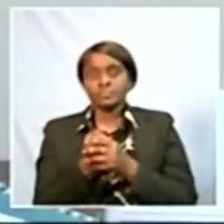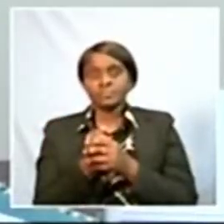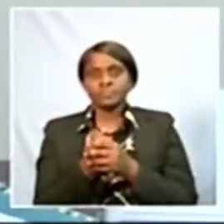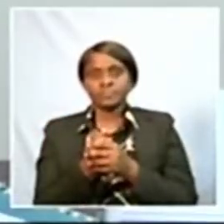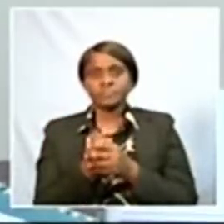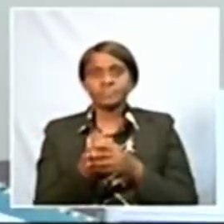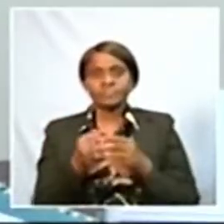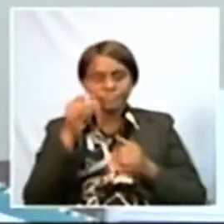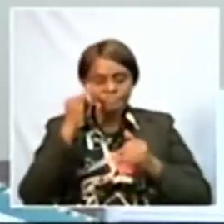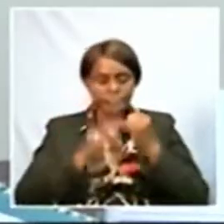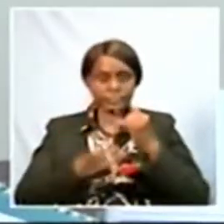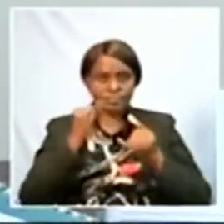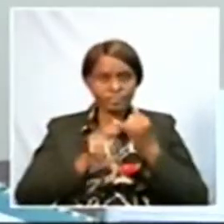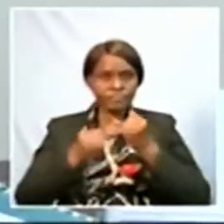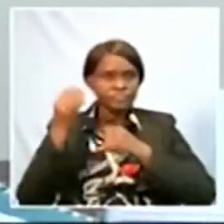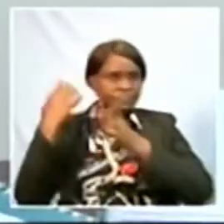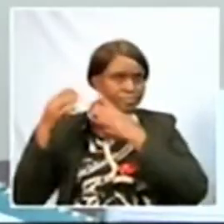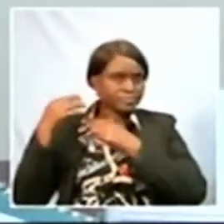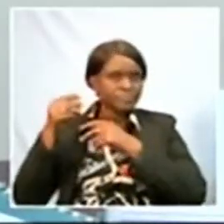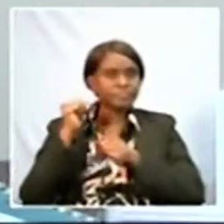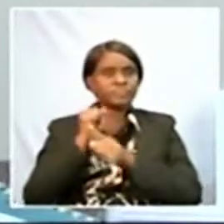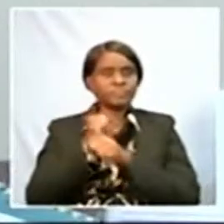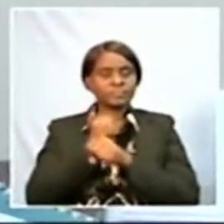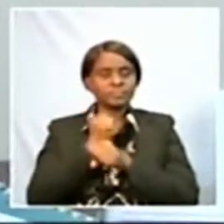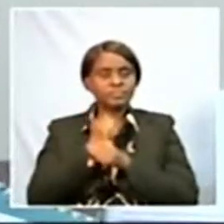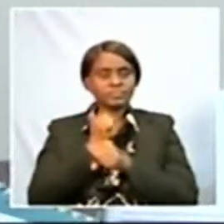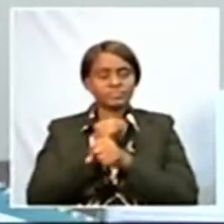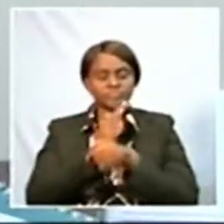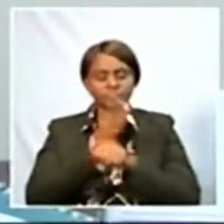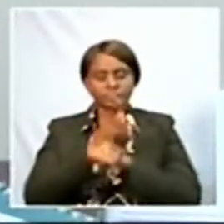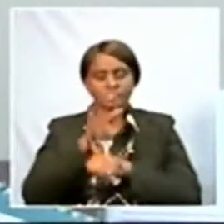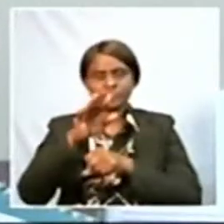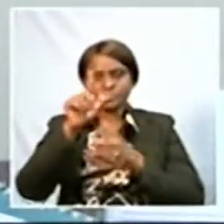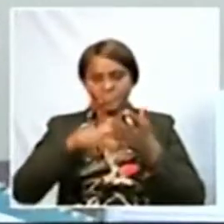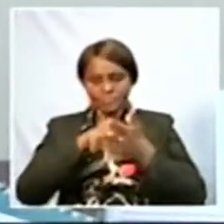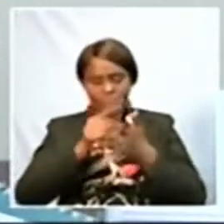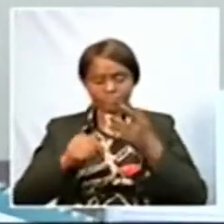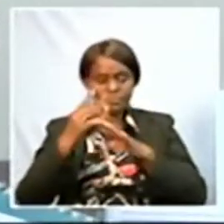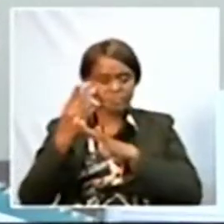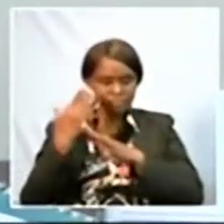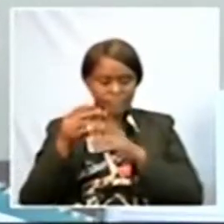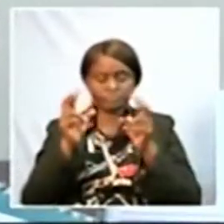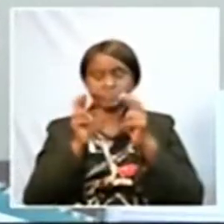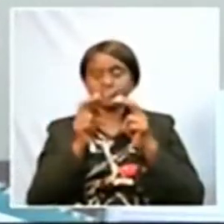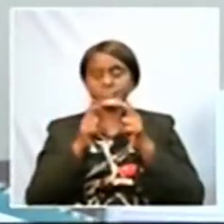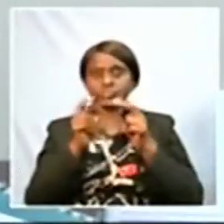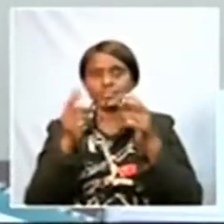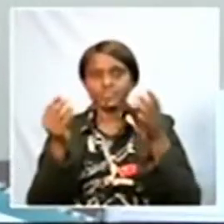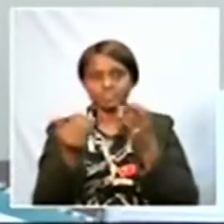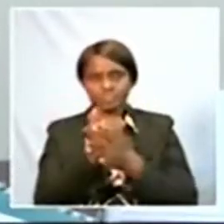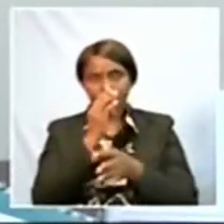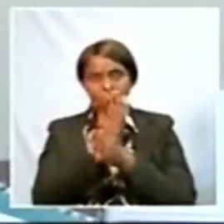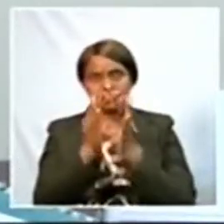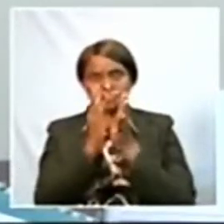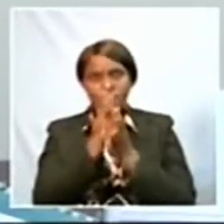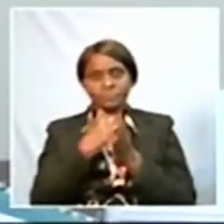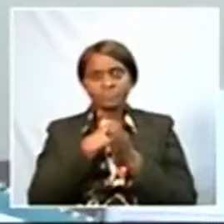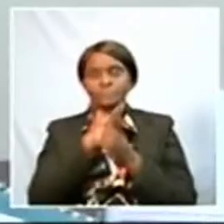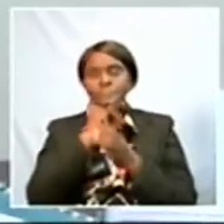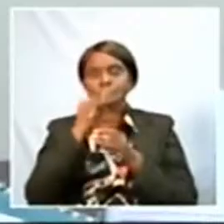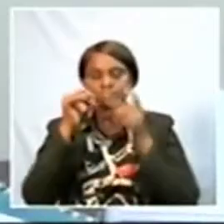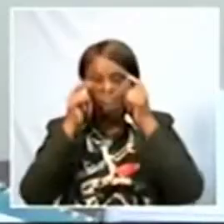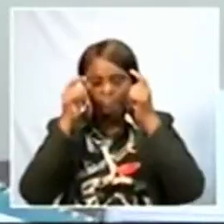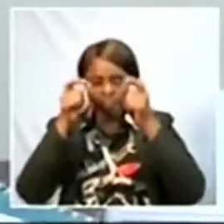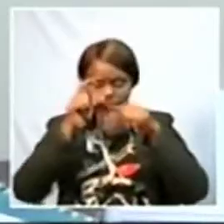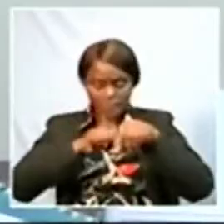to complete the outstanding works following the termination of the earlier contract. A new contractor had not yet been awarded